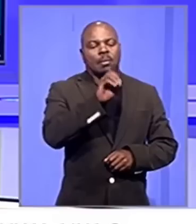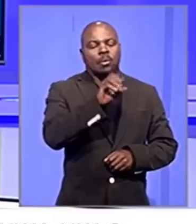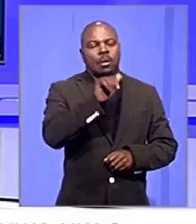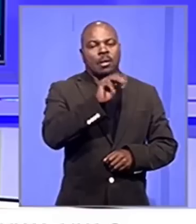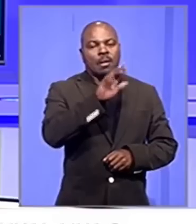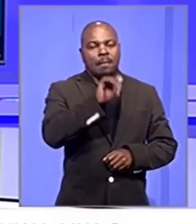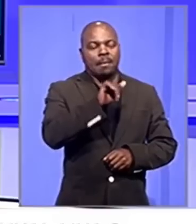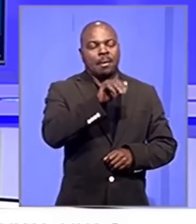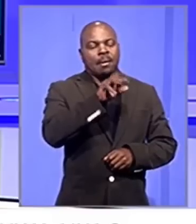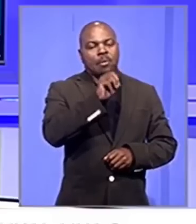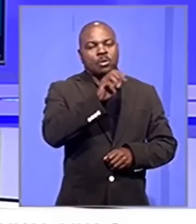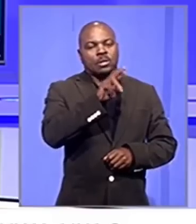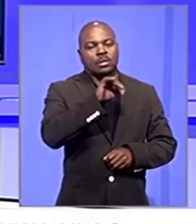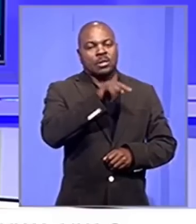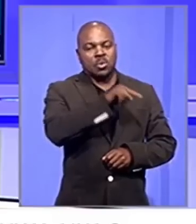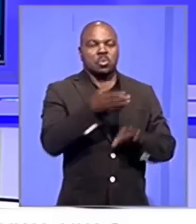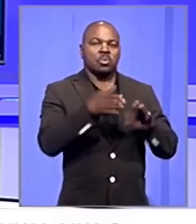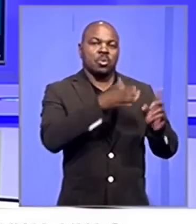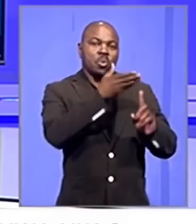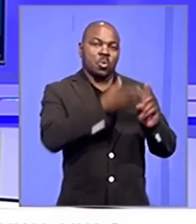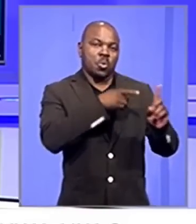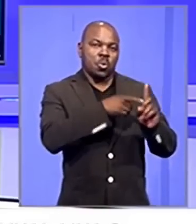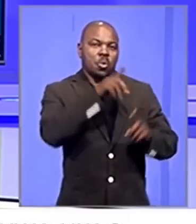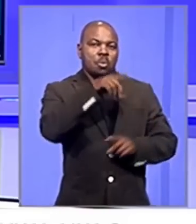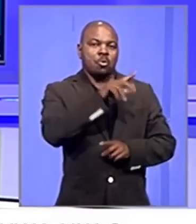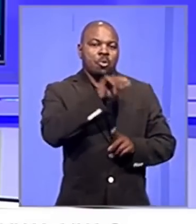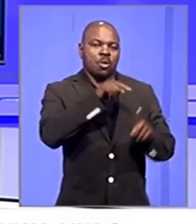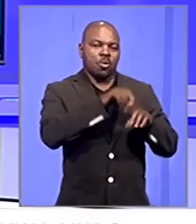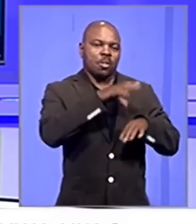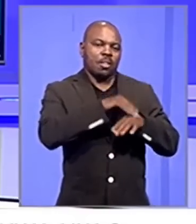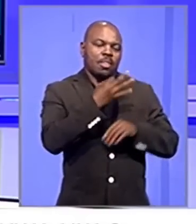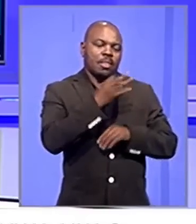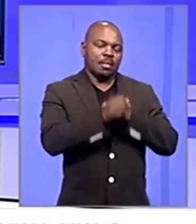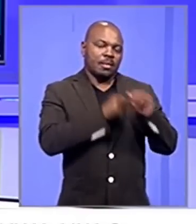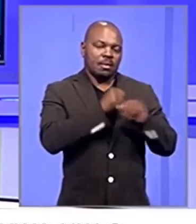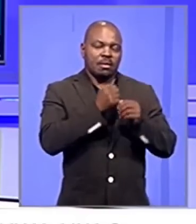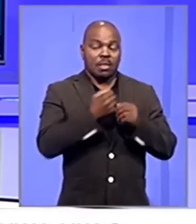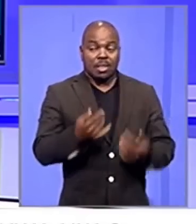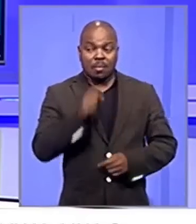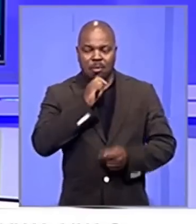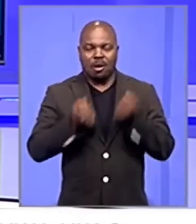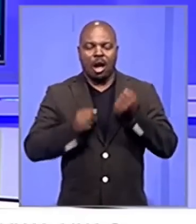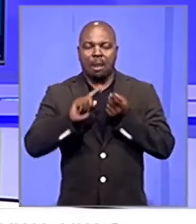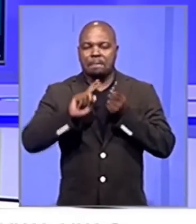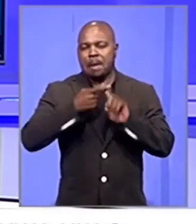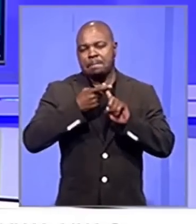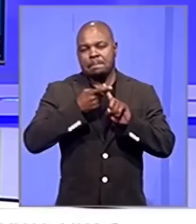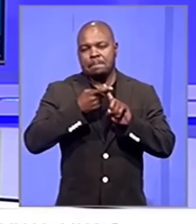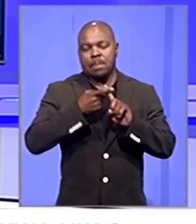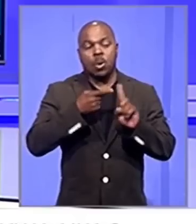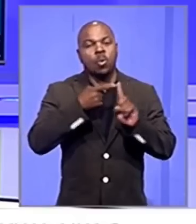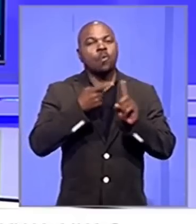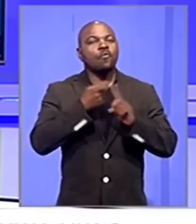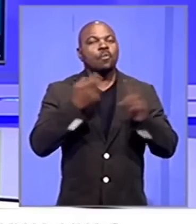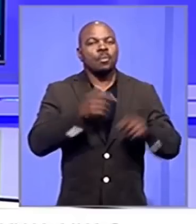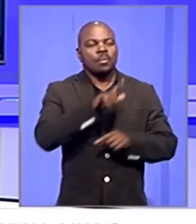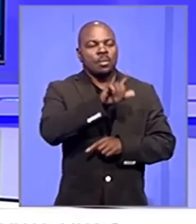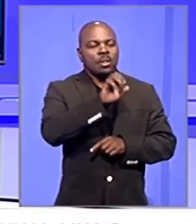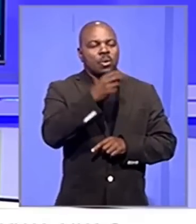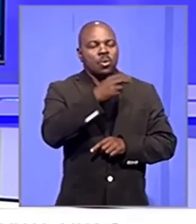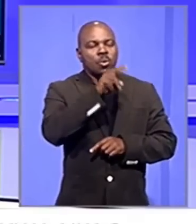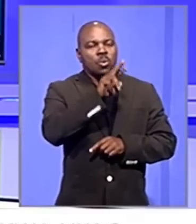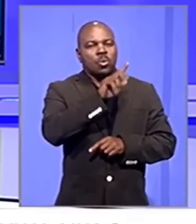tlhokafetse. Dikgang Pule wa dingwaga di le 13 wa amegile mo kotsing ya sejanaga mosong wa gompieno. O ne a tswa kwa Lehurutshe ka